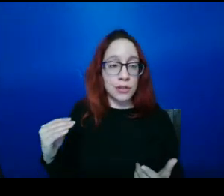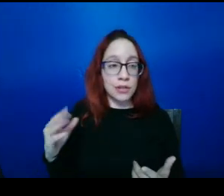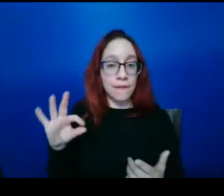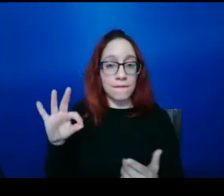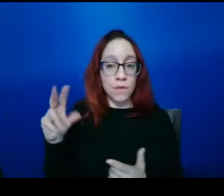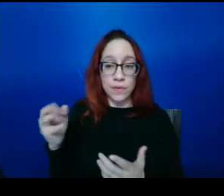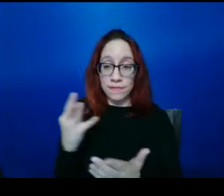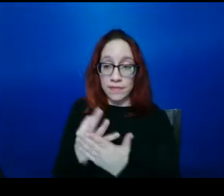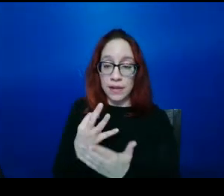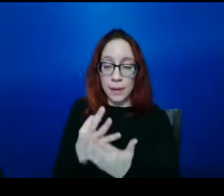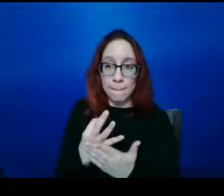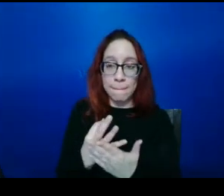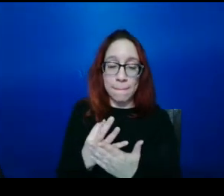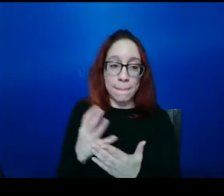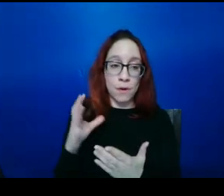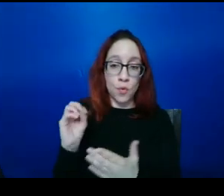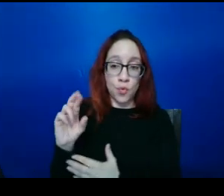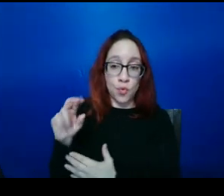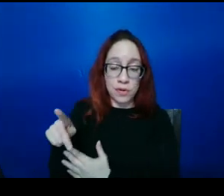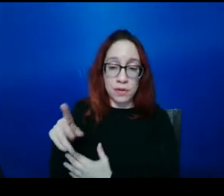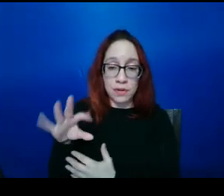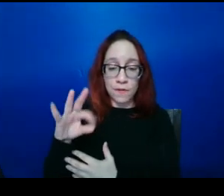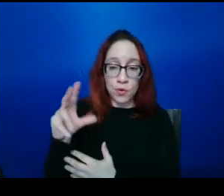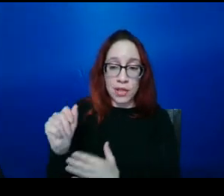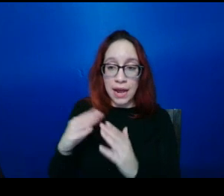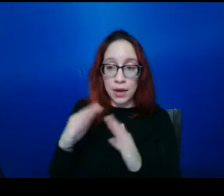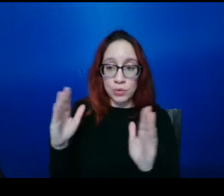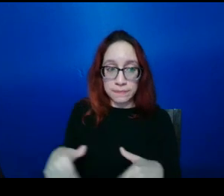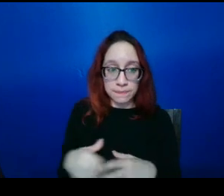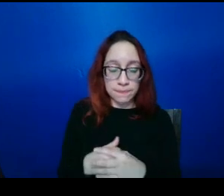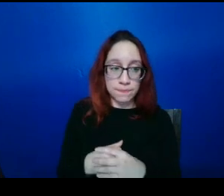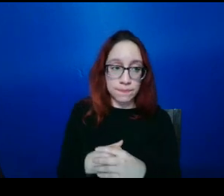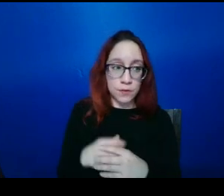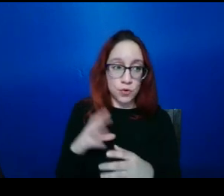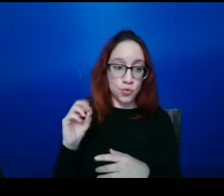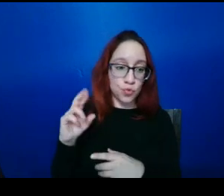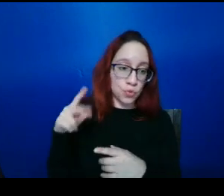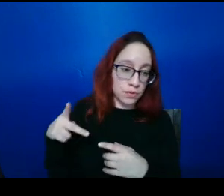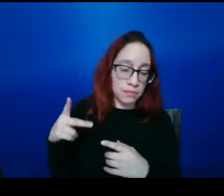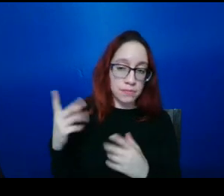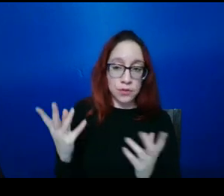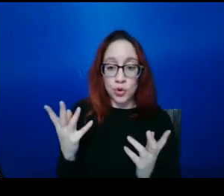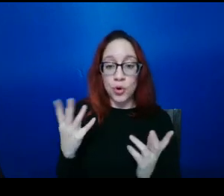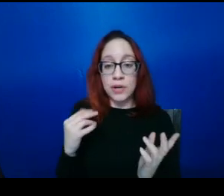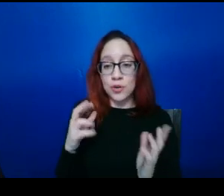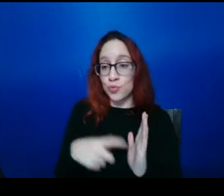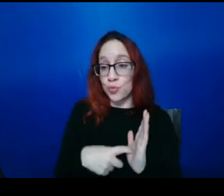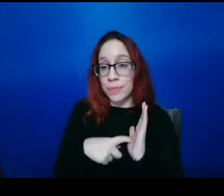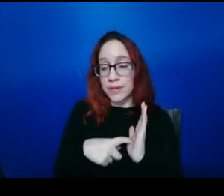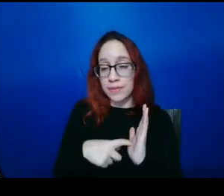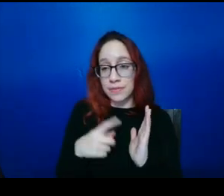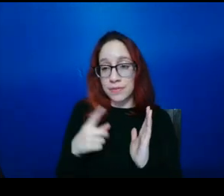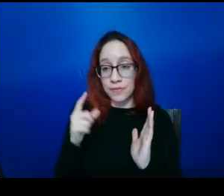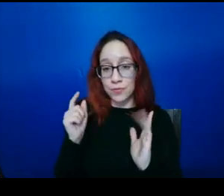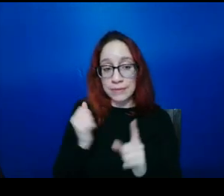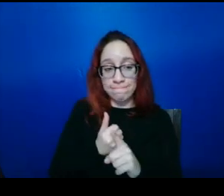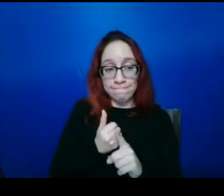Finance Corporation, and the Florida Housing Corporation is just once again a requirement of the grant itself.